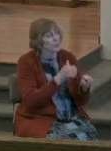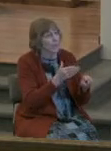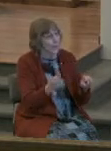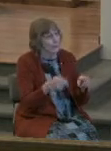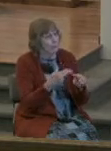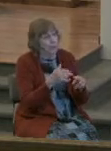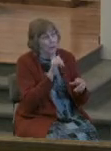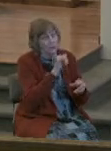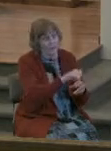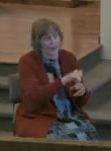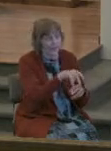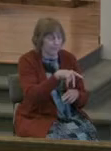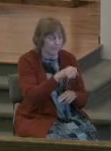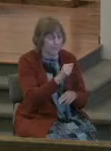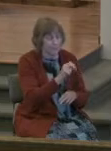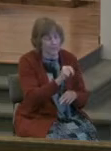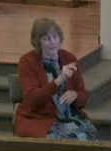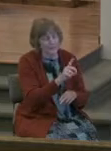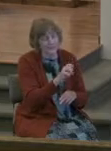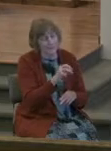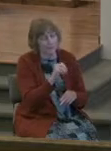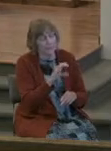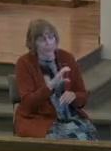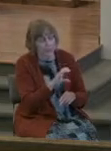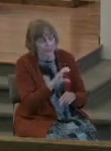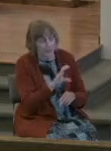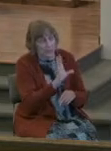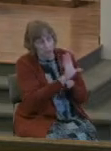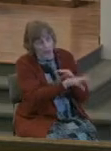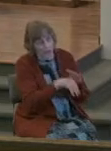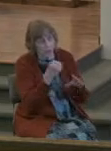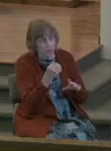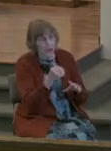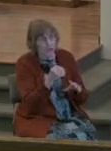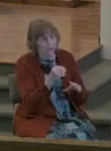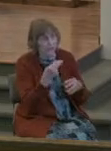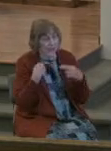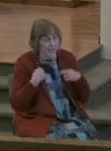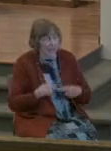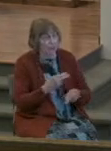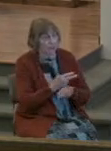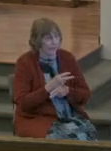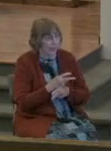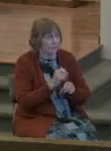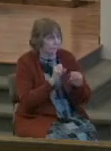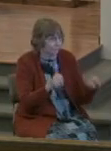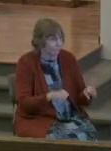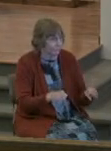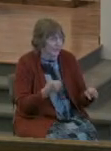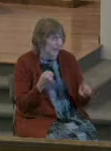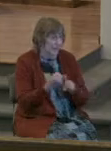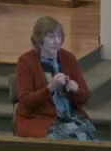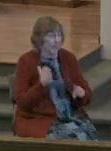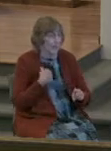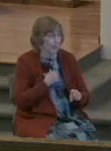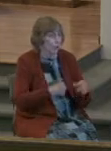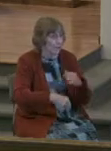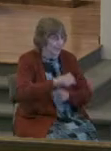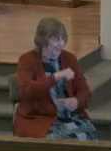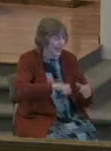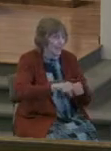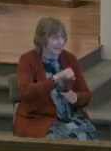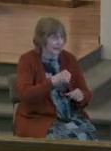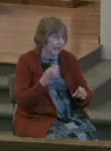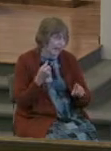this pandemic that has gone outside of the healthcare realm. And it's impacted our society.